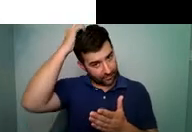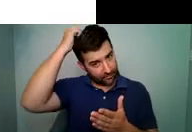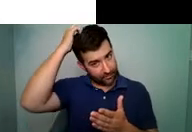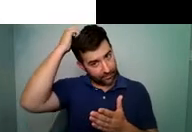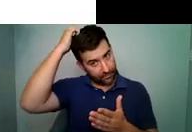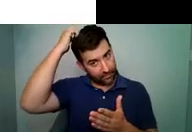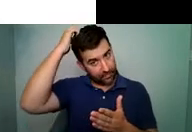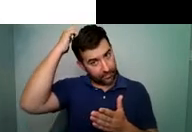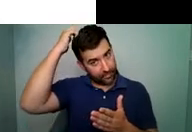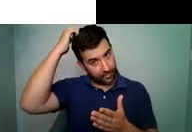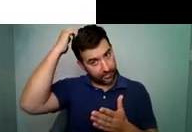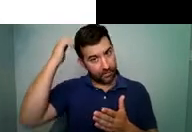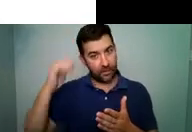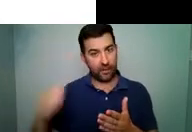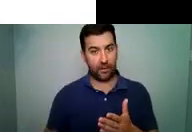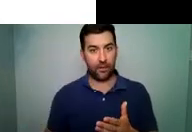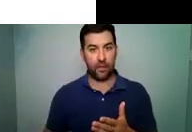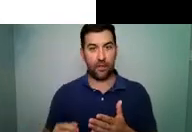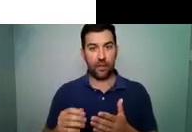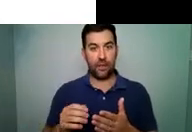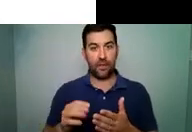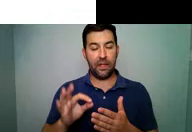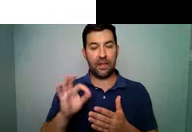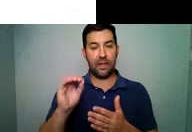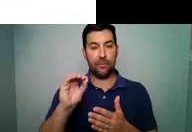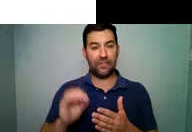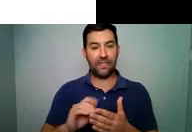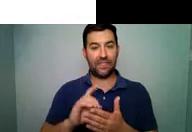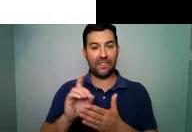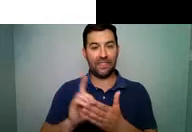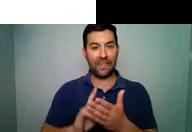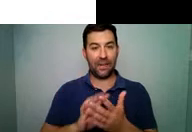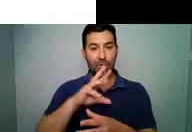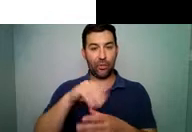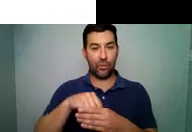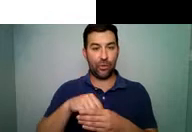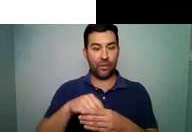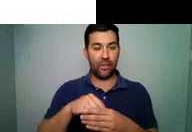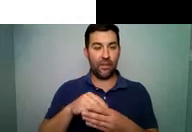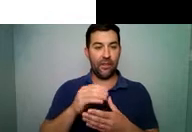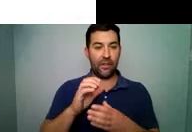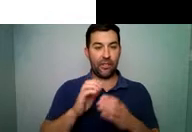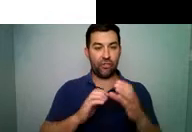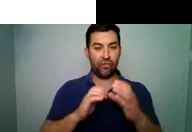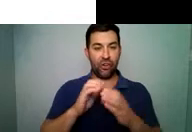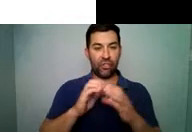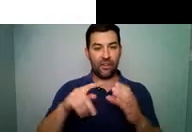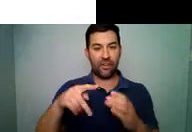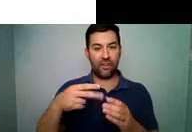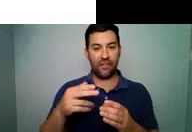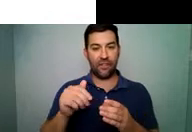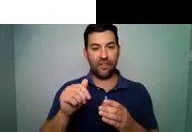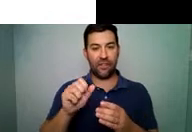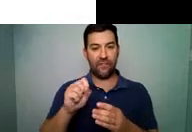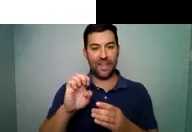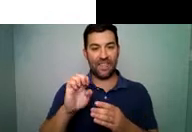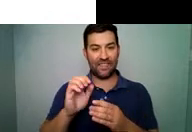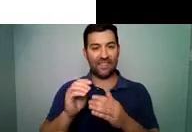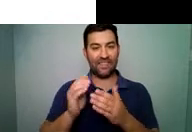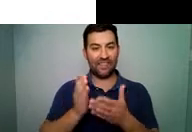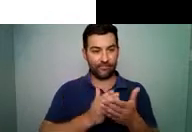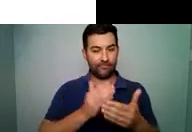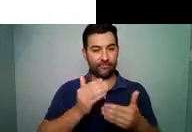the 90% design will include things like phasing, construction phasing, that would show, which